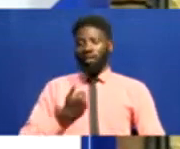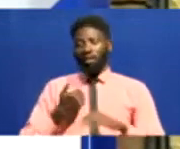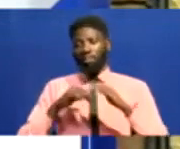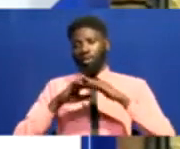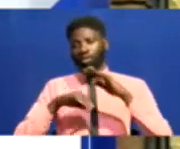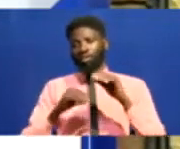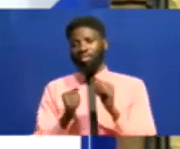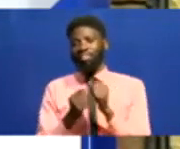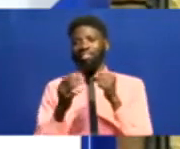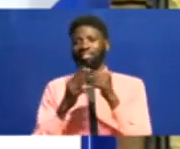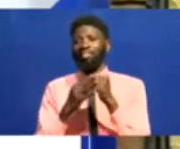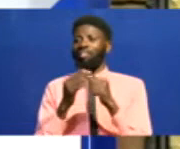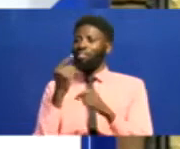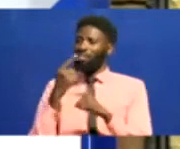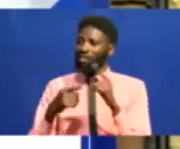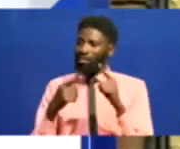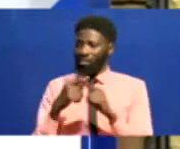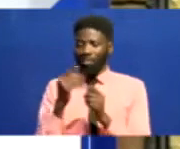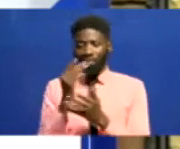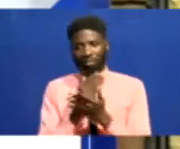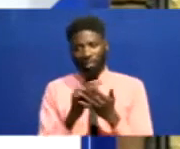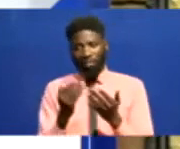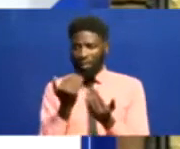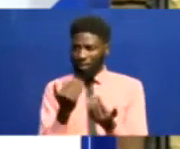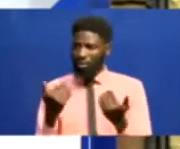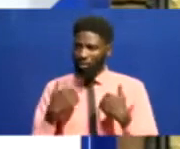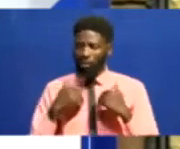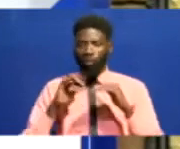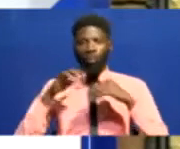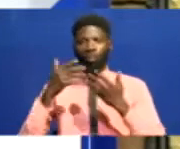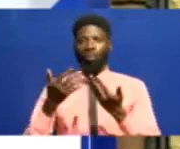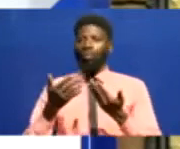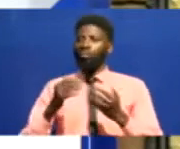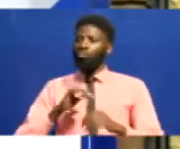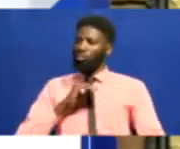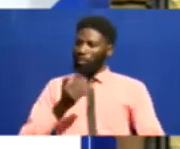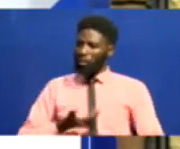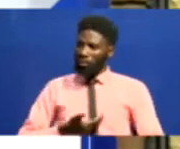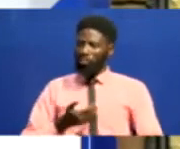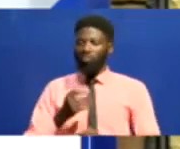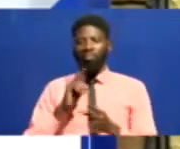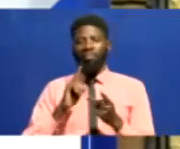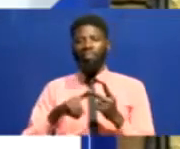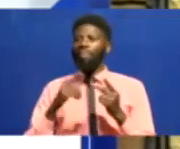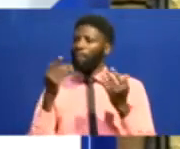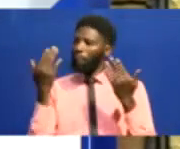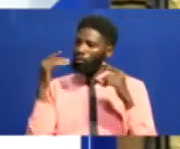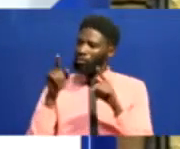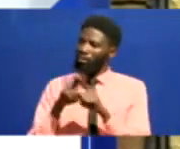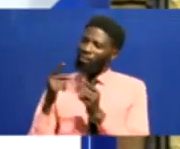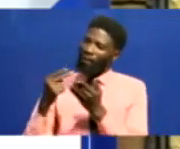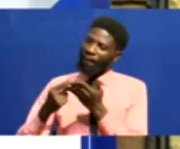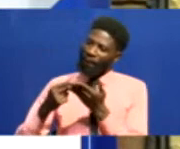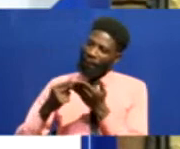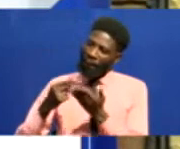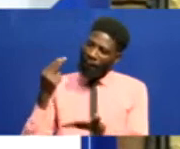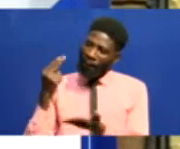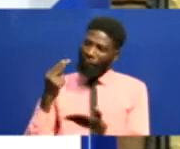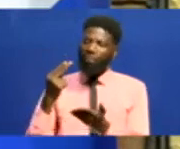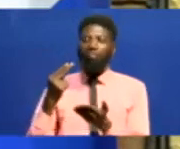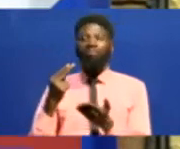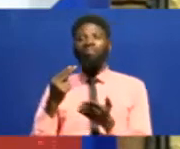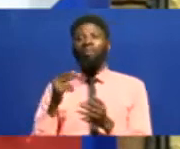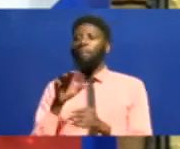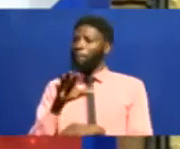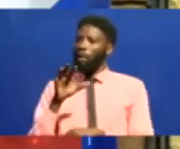them either having children or are pregnant. So those are really an alarming figures. Counties like Meru, also very high teenage pregnancy.